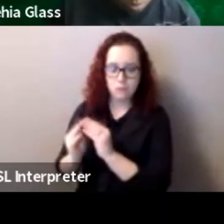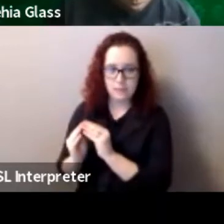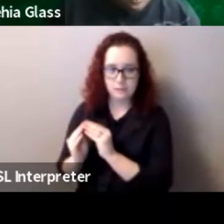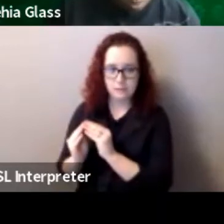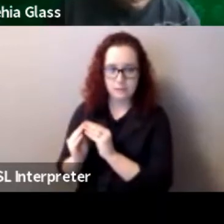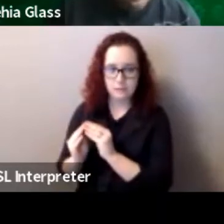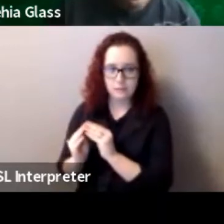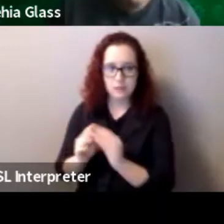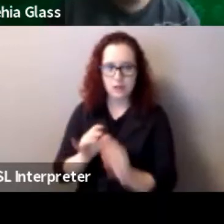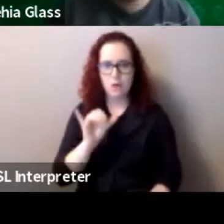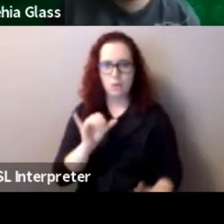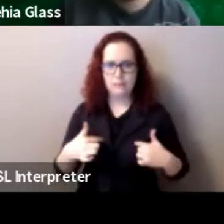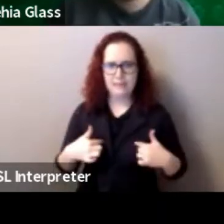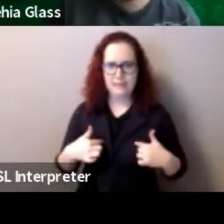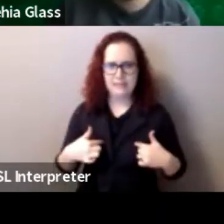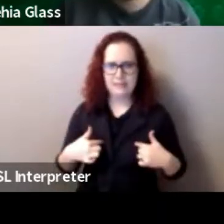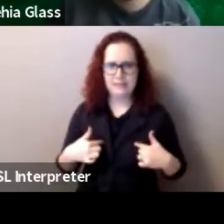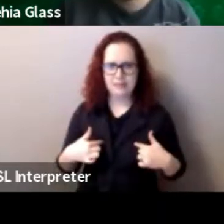Oh, is that me?